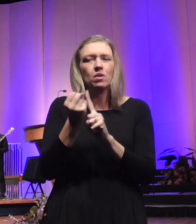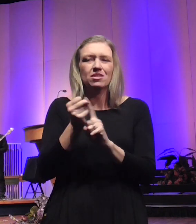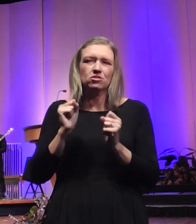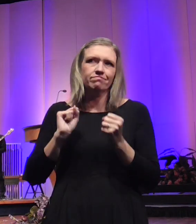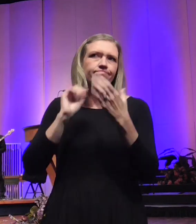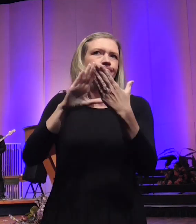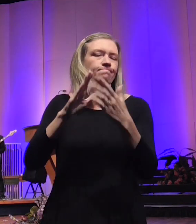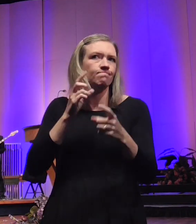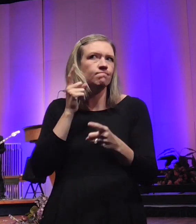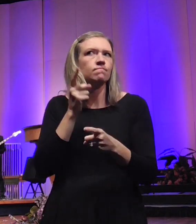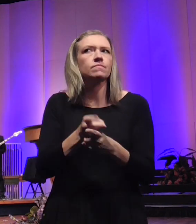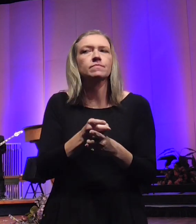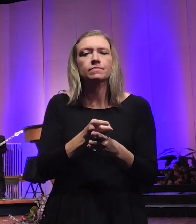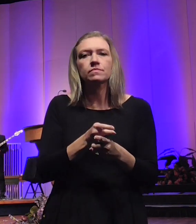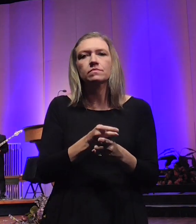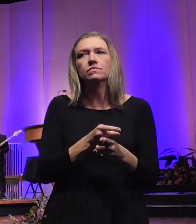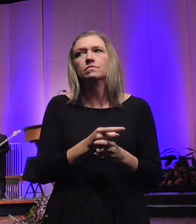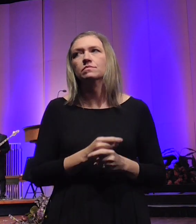situation,